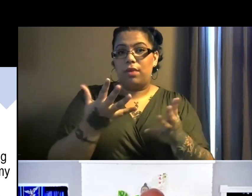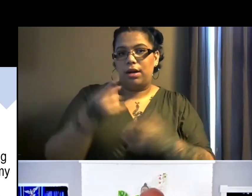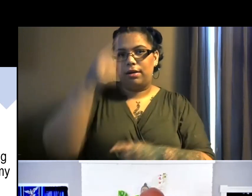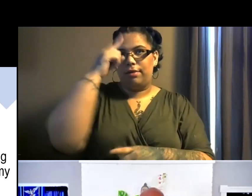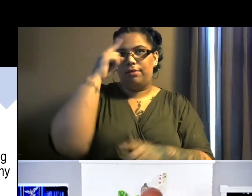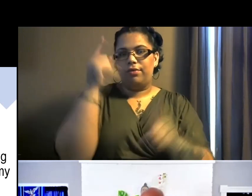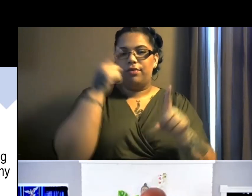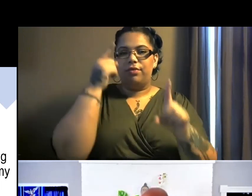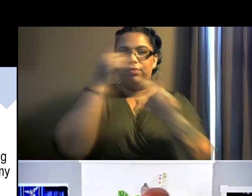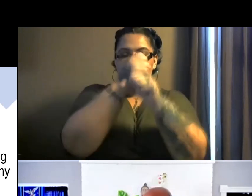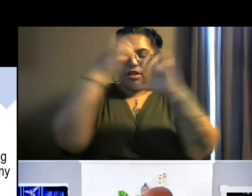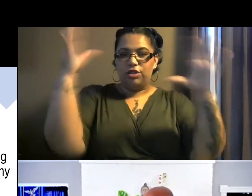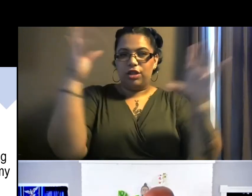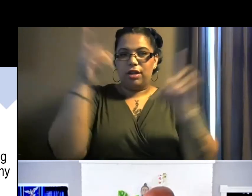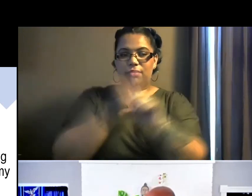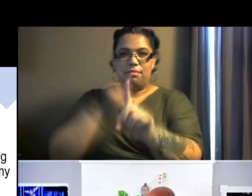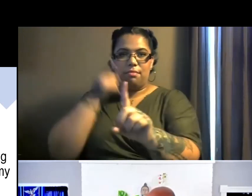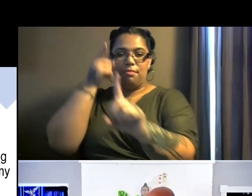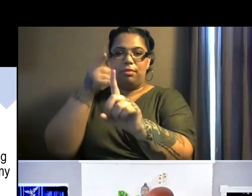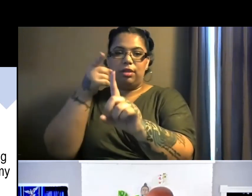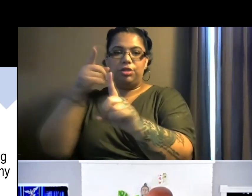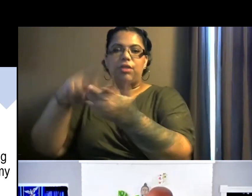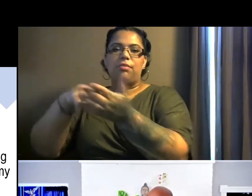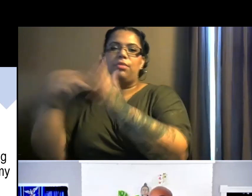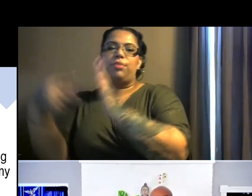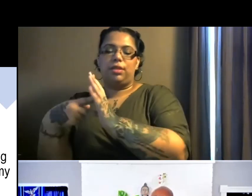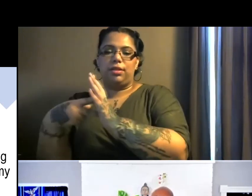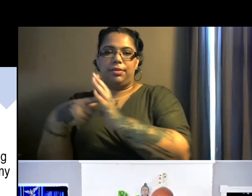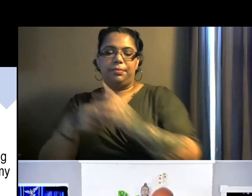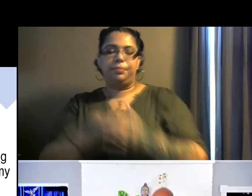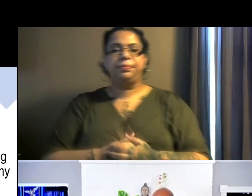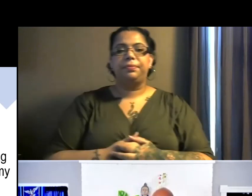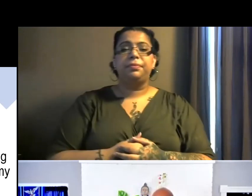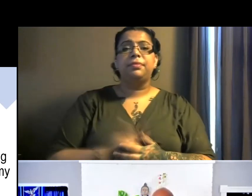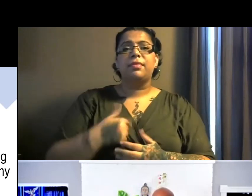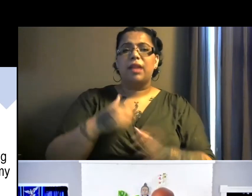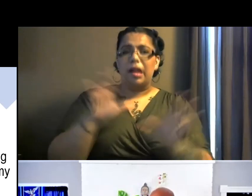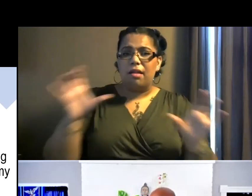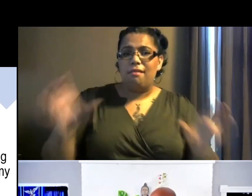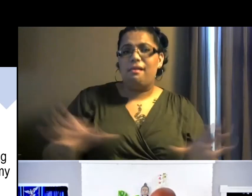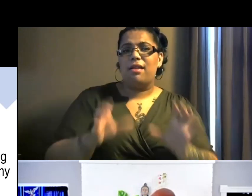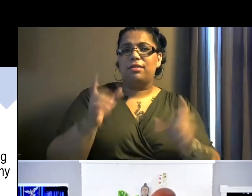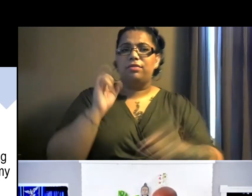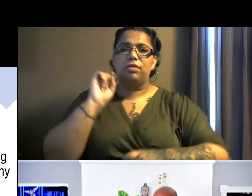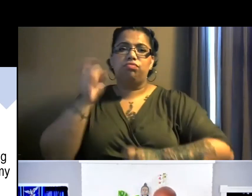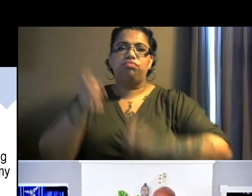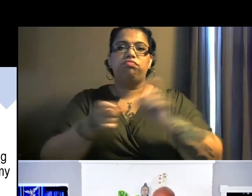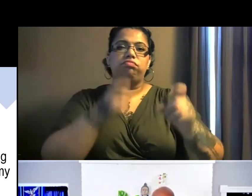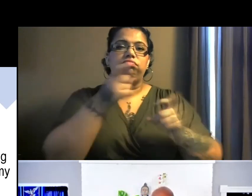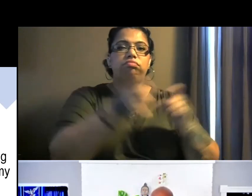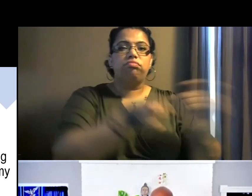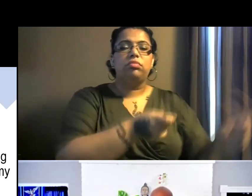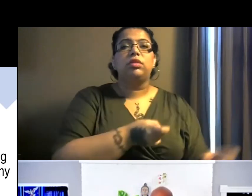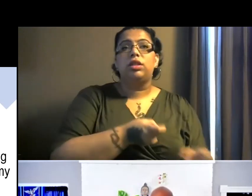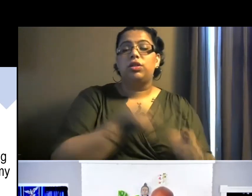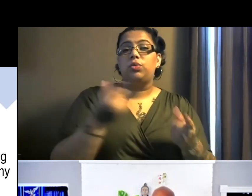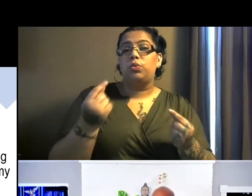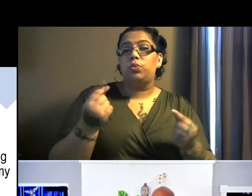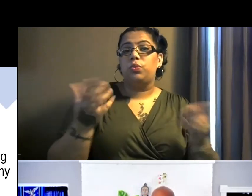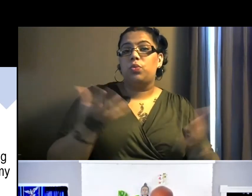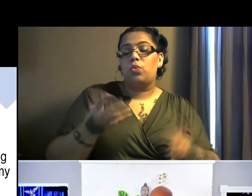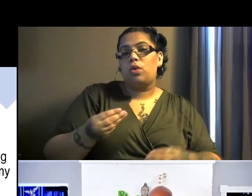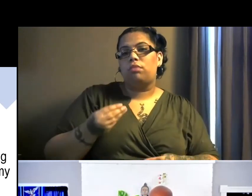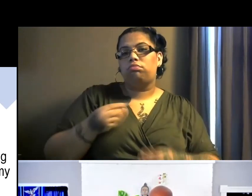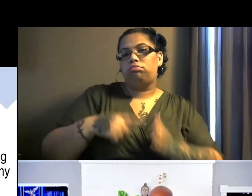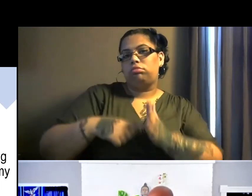vision, mission, and purpose. I actively give as a demonstration